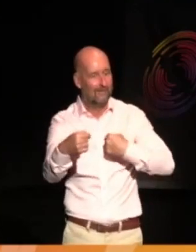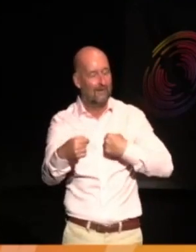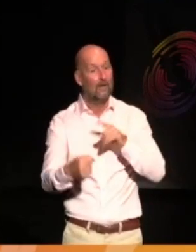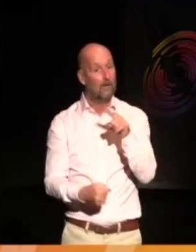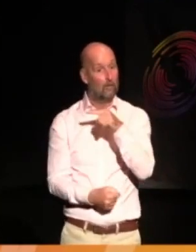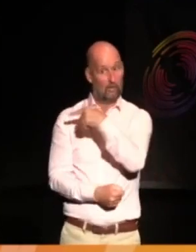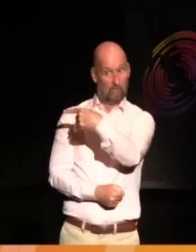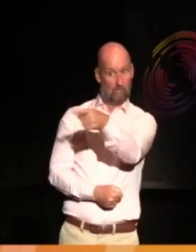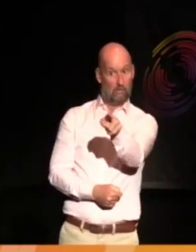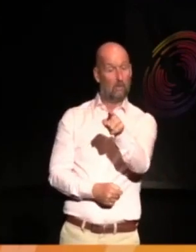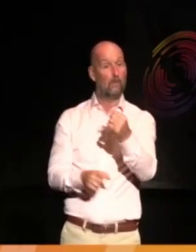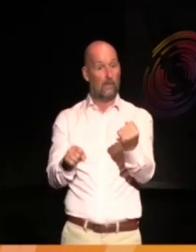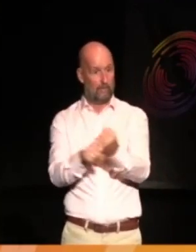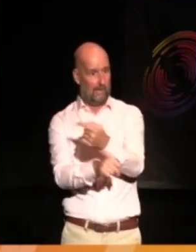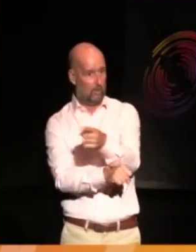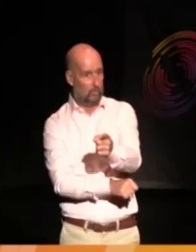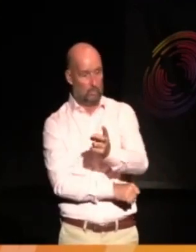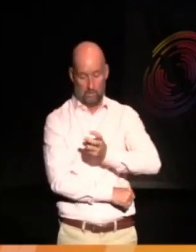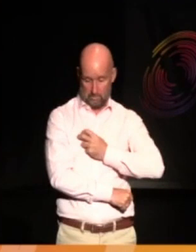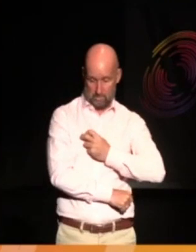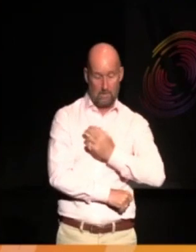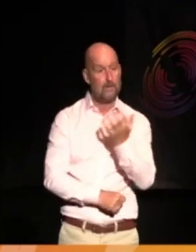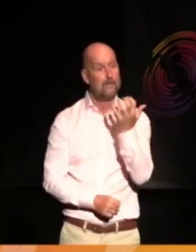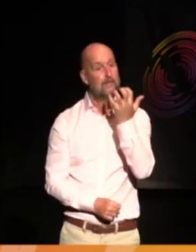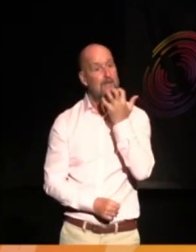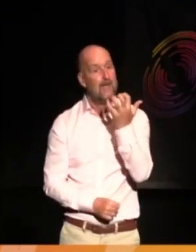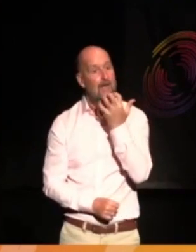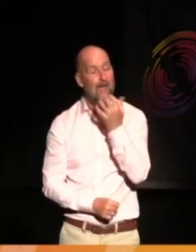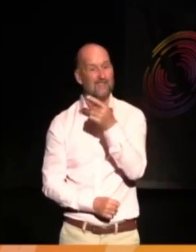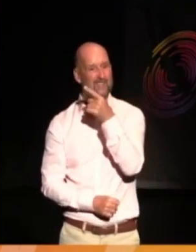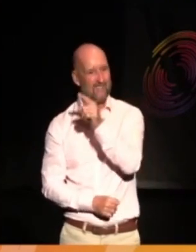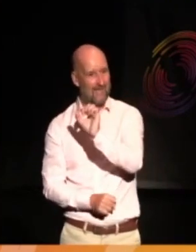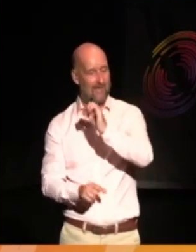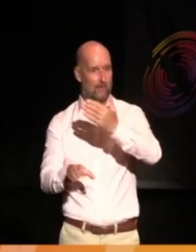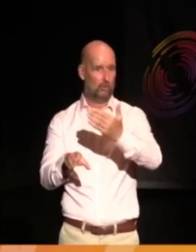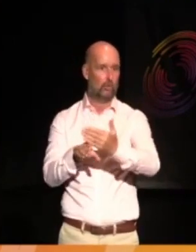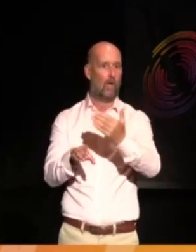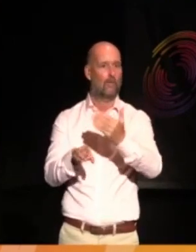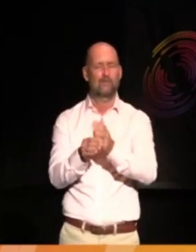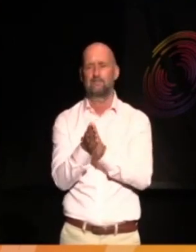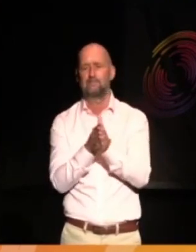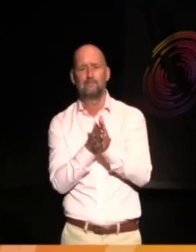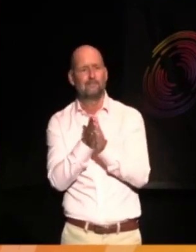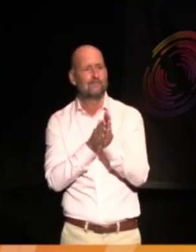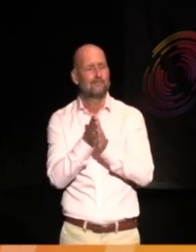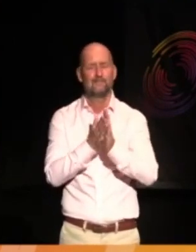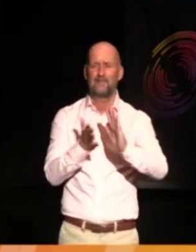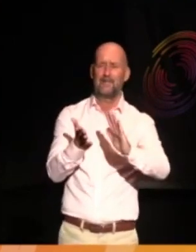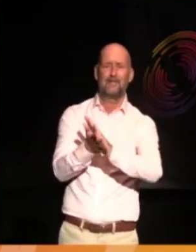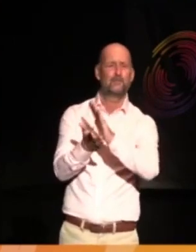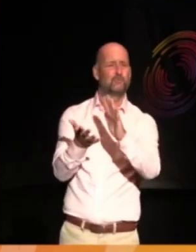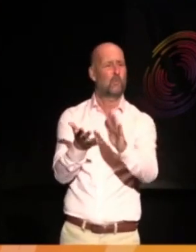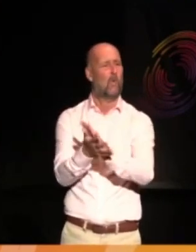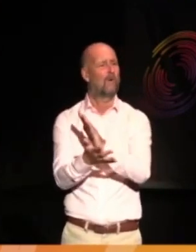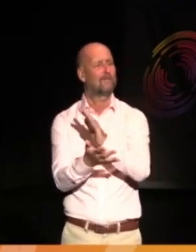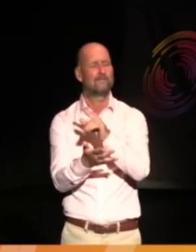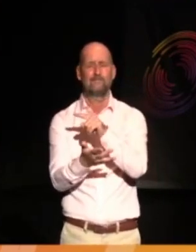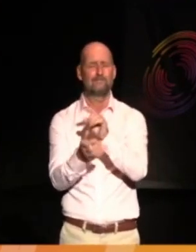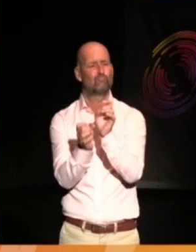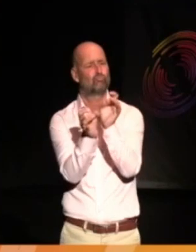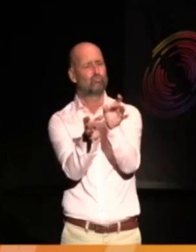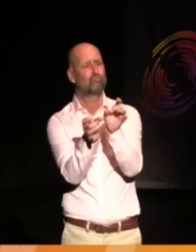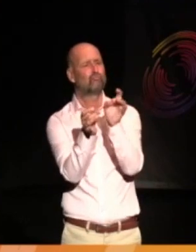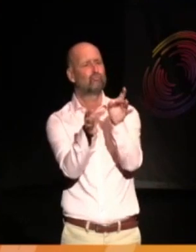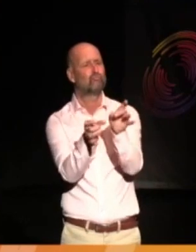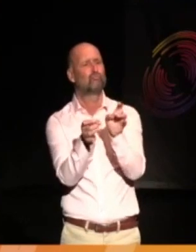There are an army of scaremongers out there who deliberately, willingly, gleefully appeal